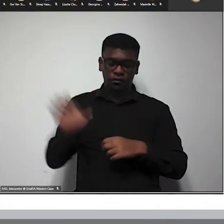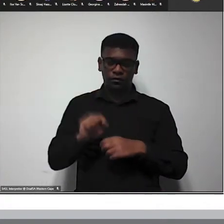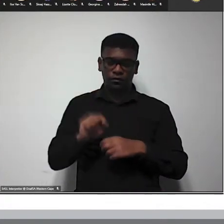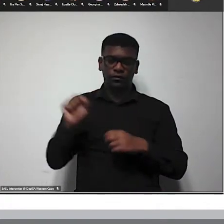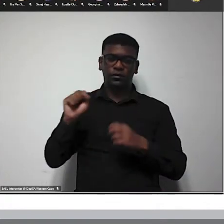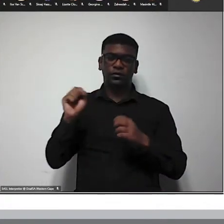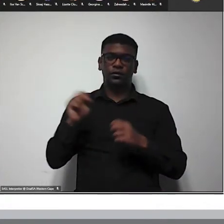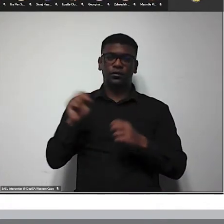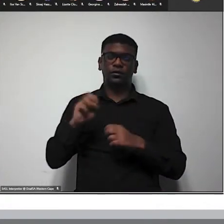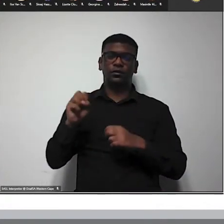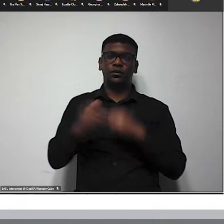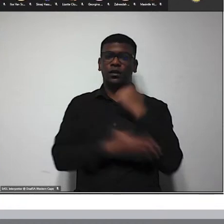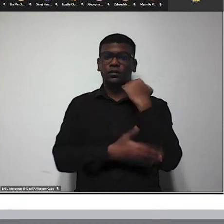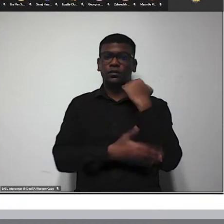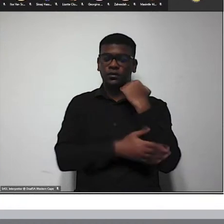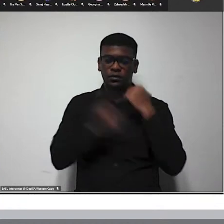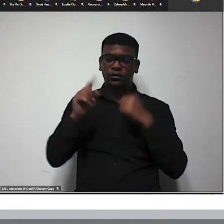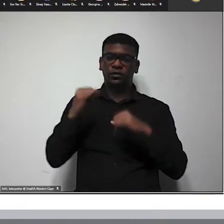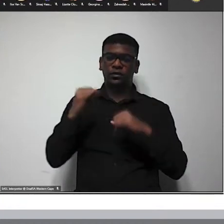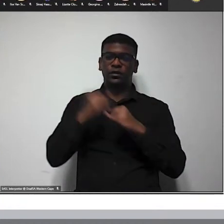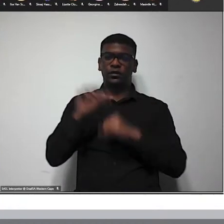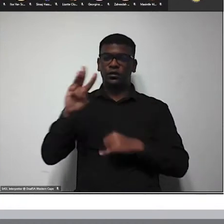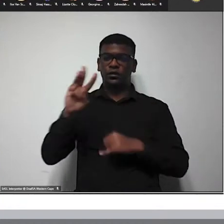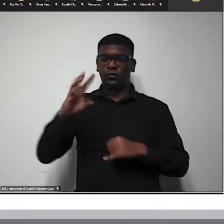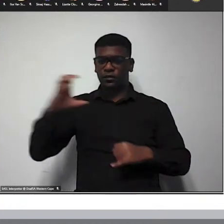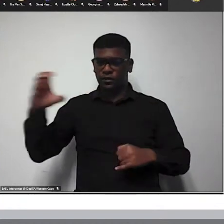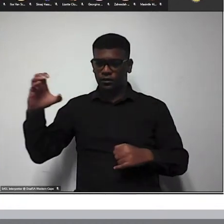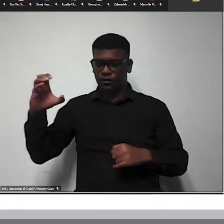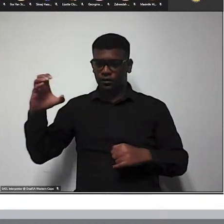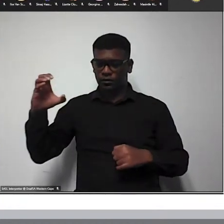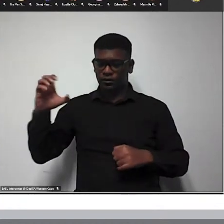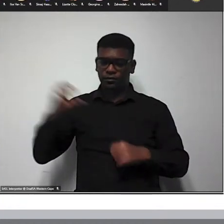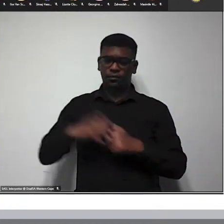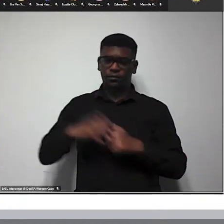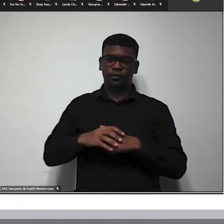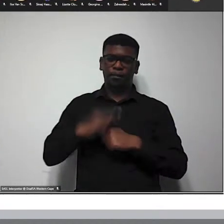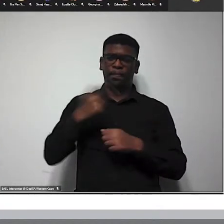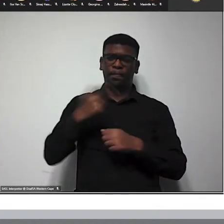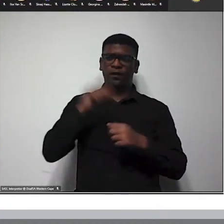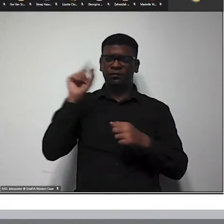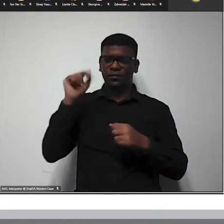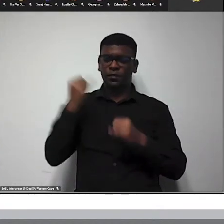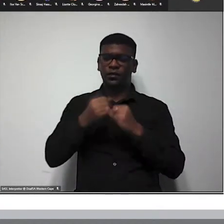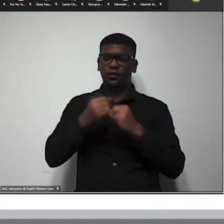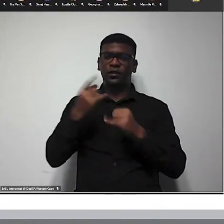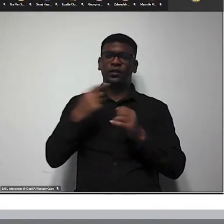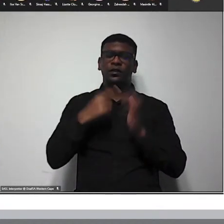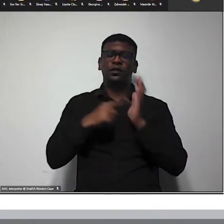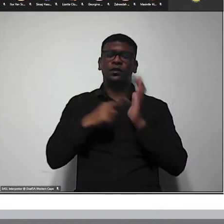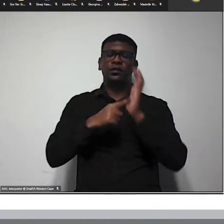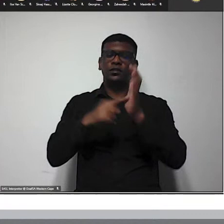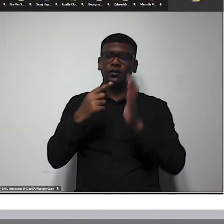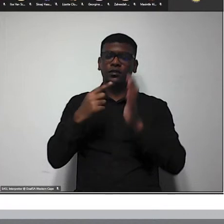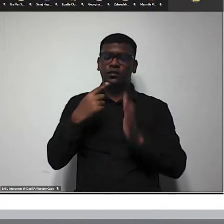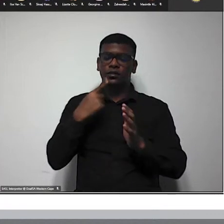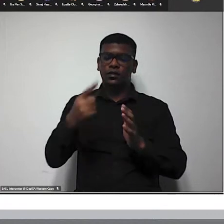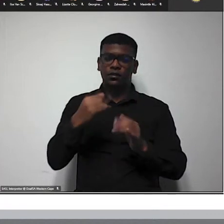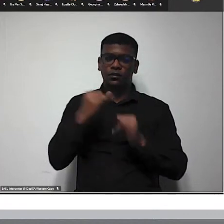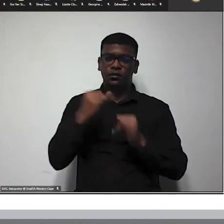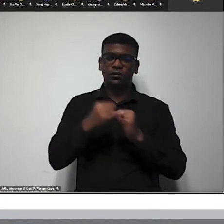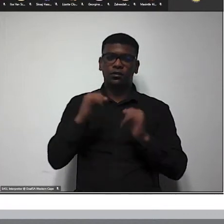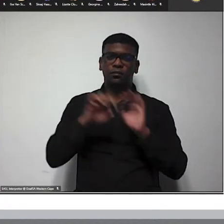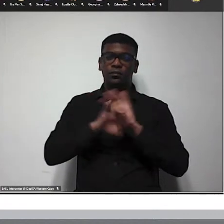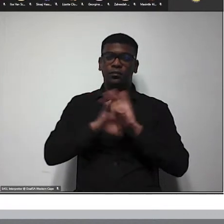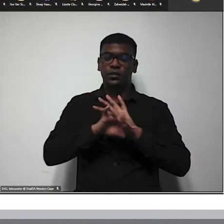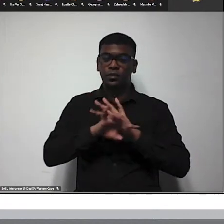Cape. And noting that what has been said in the media, you know, of the potential threat